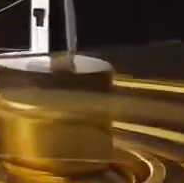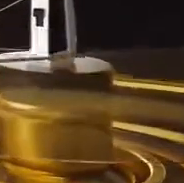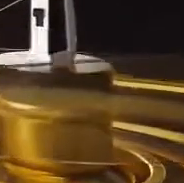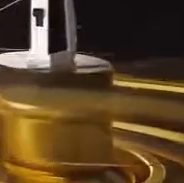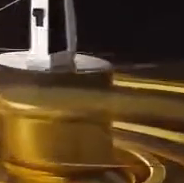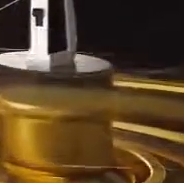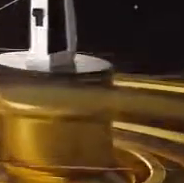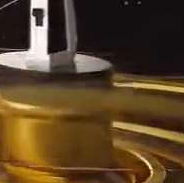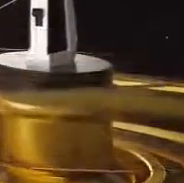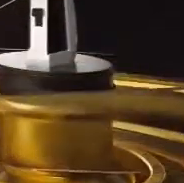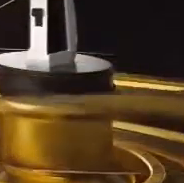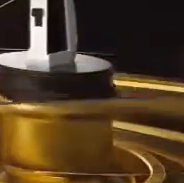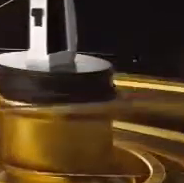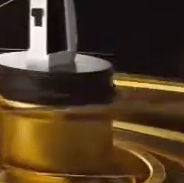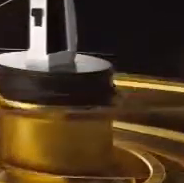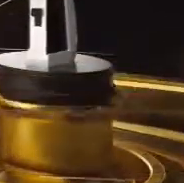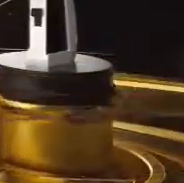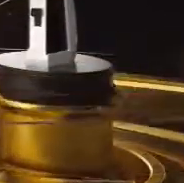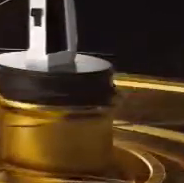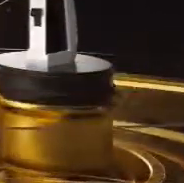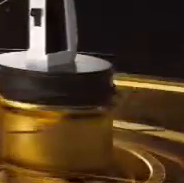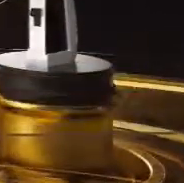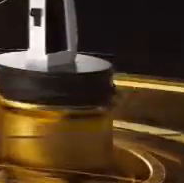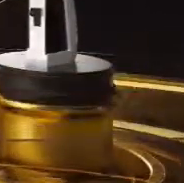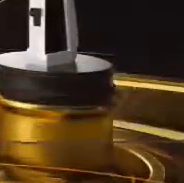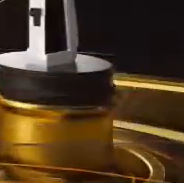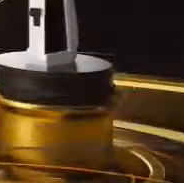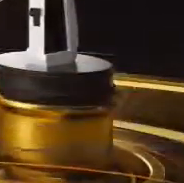Is the music segment on the Helping Hand TV show.